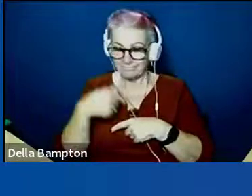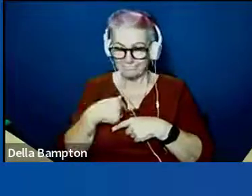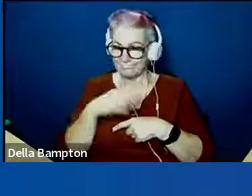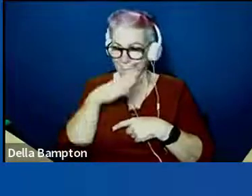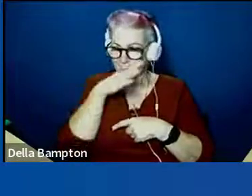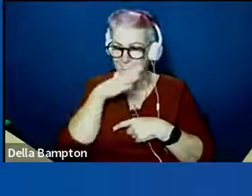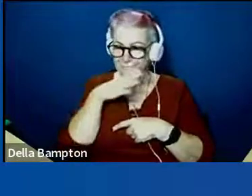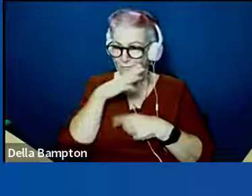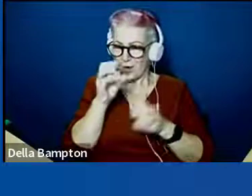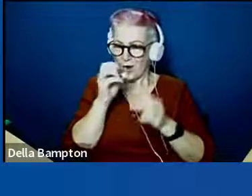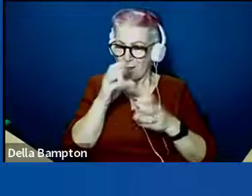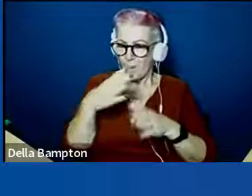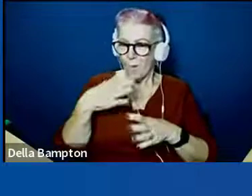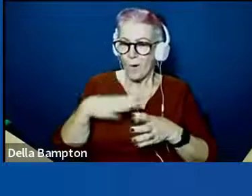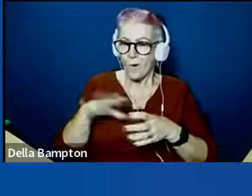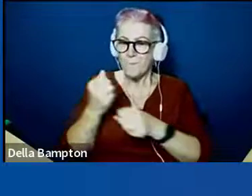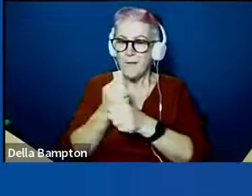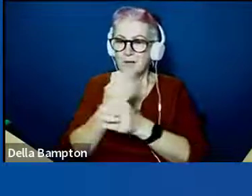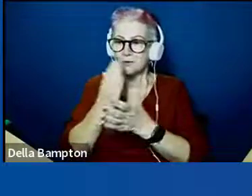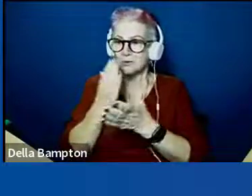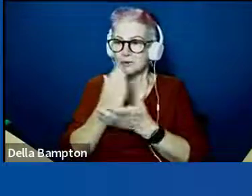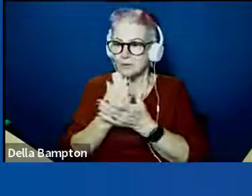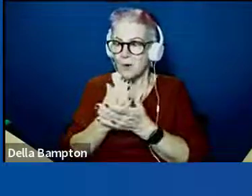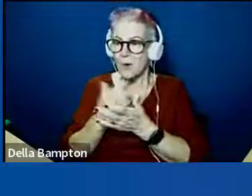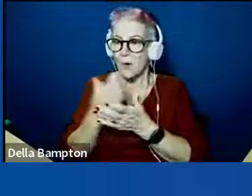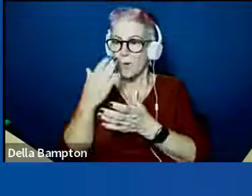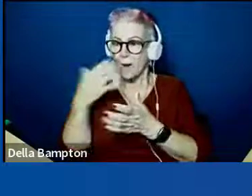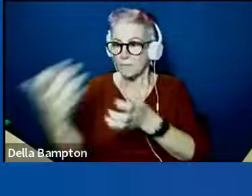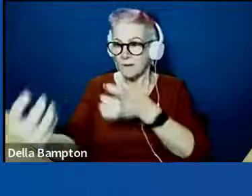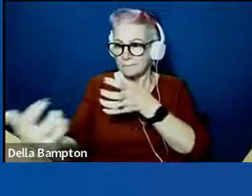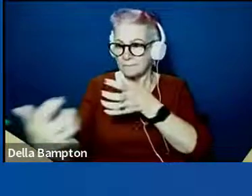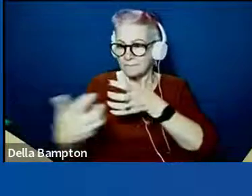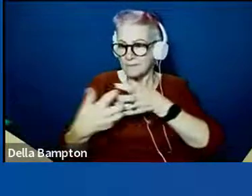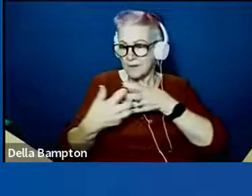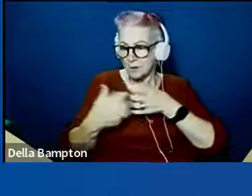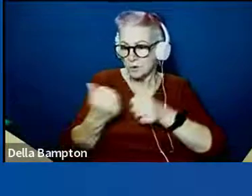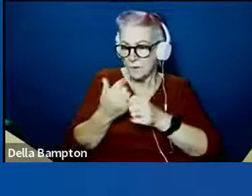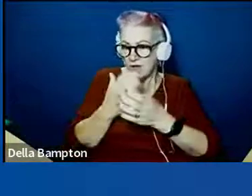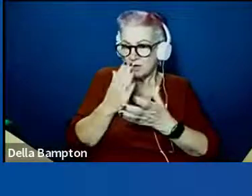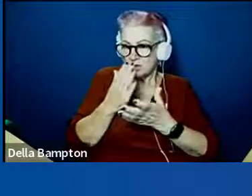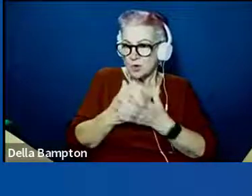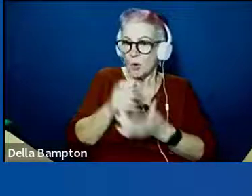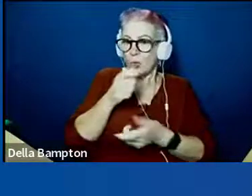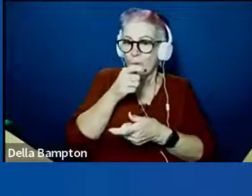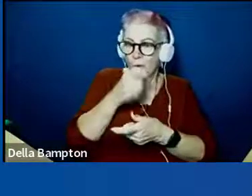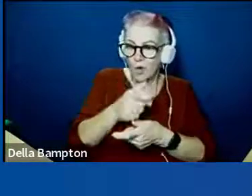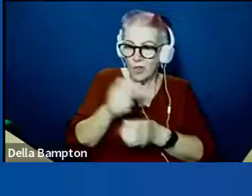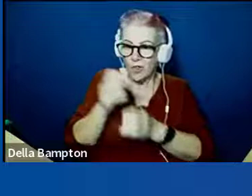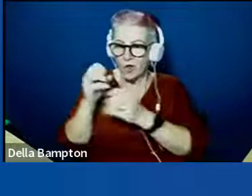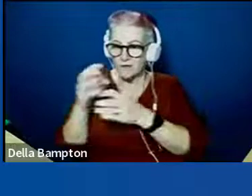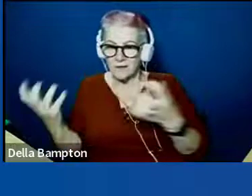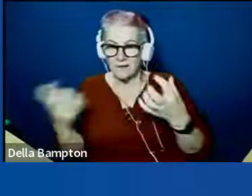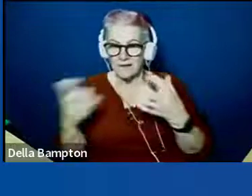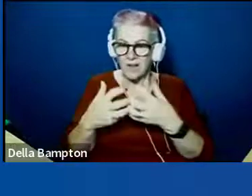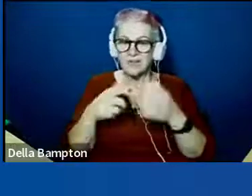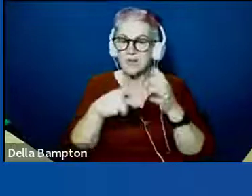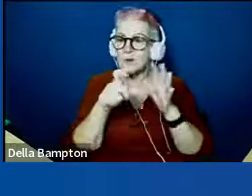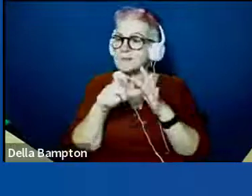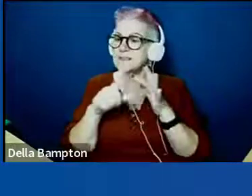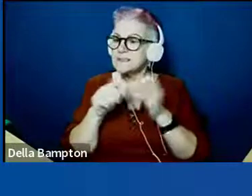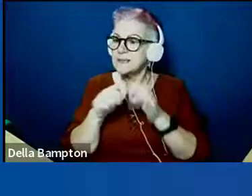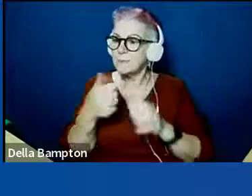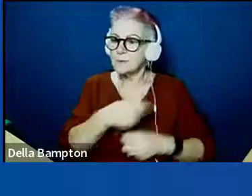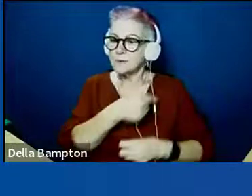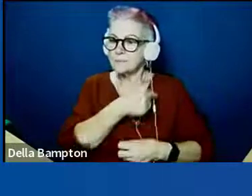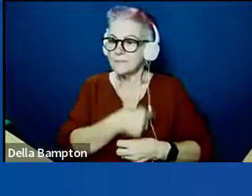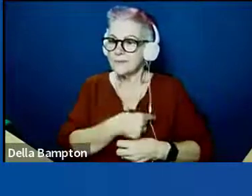make sure that we were getting the words and the representation right. So Deb was able to use the lapel microphone. So we had that